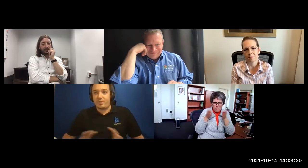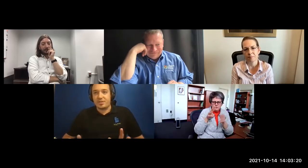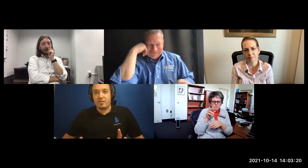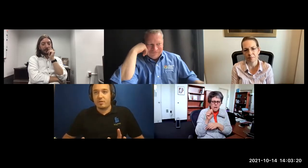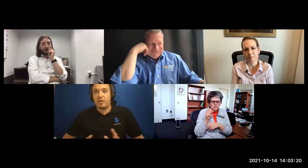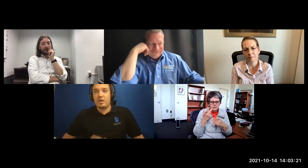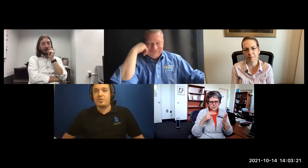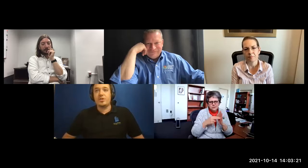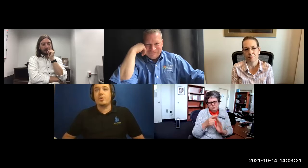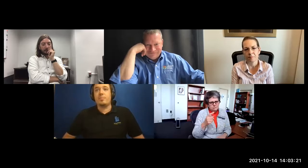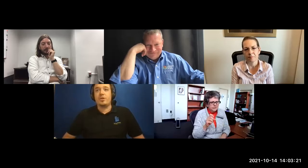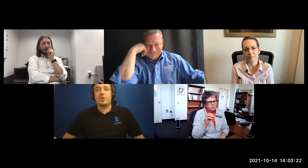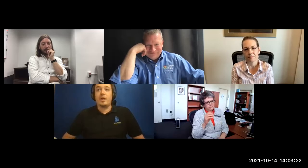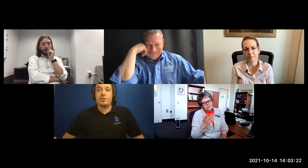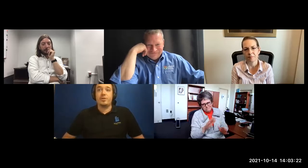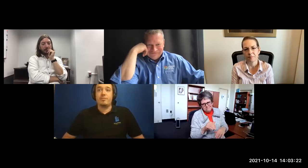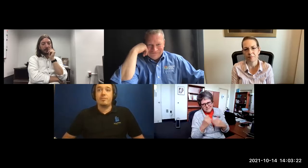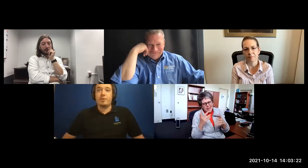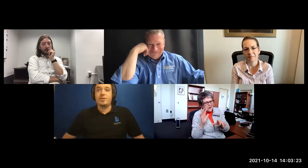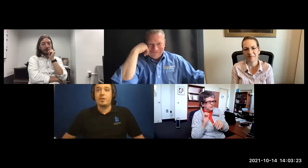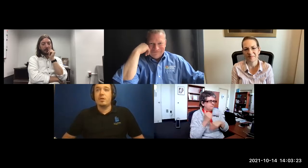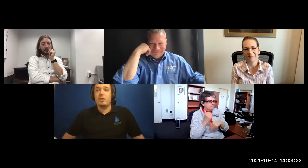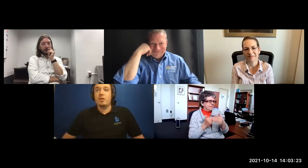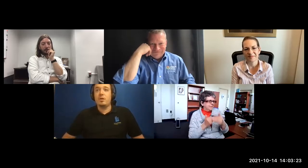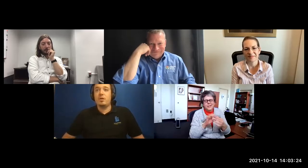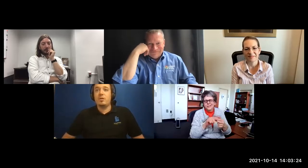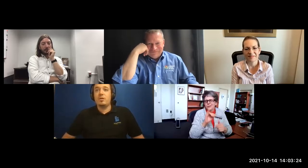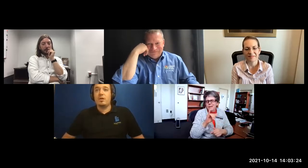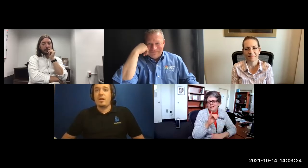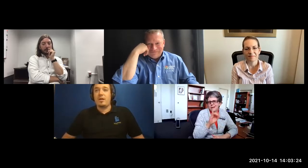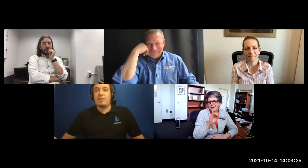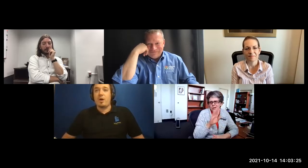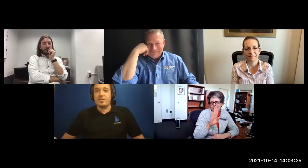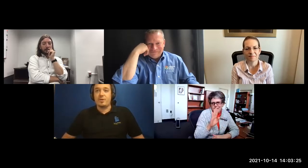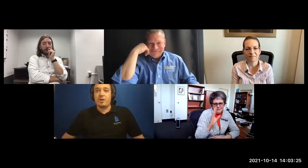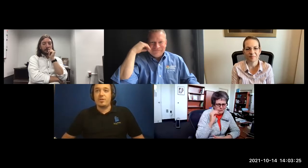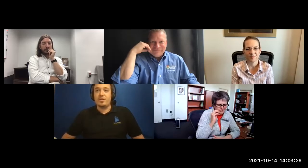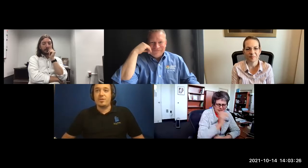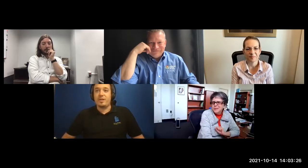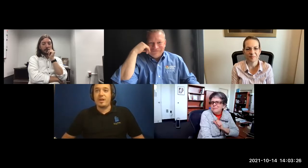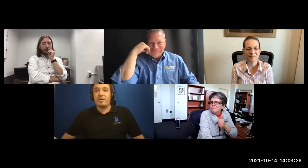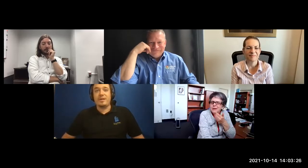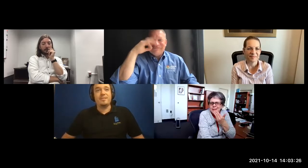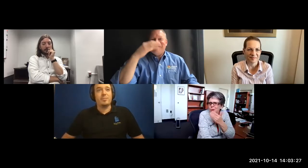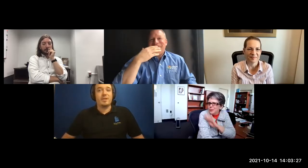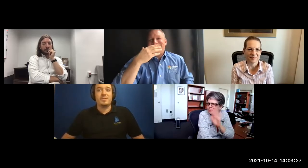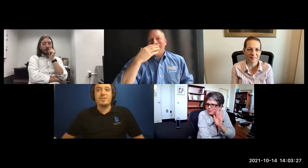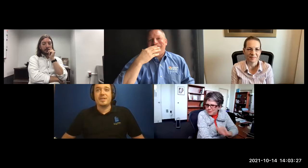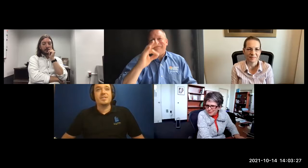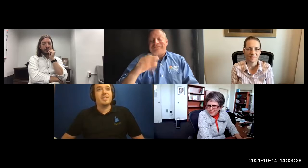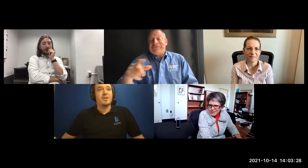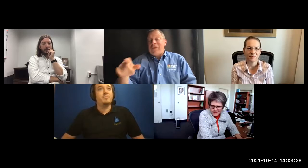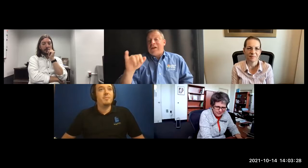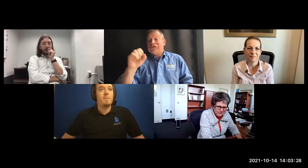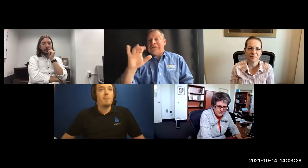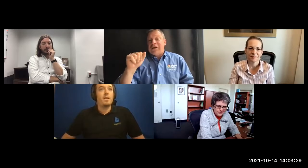make sure everything's covered. And so I just wanted to make sure I understood the focus here and the process regarded to the IRB with my experiences.